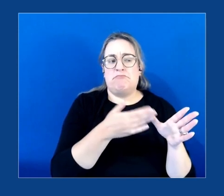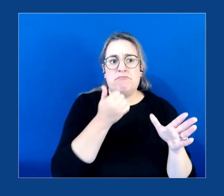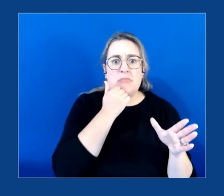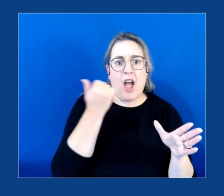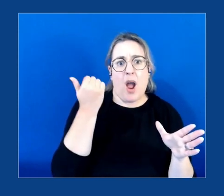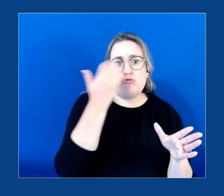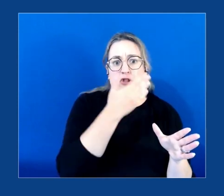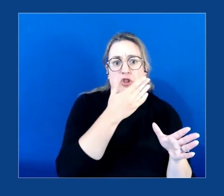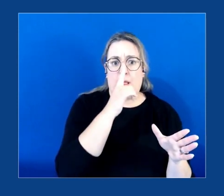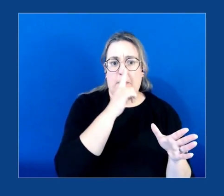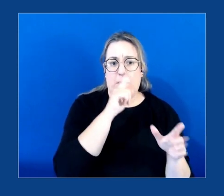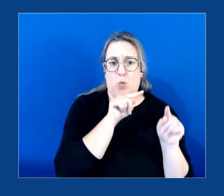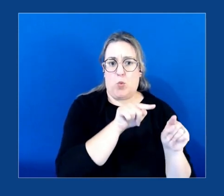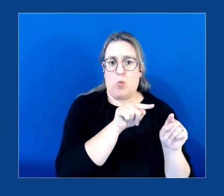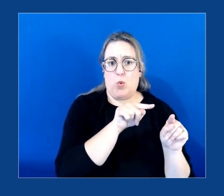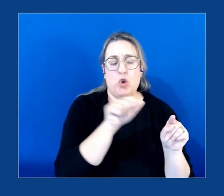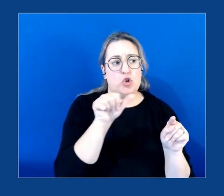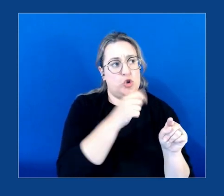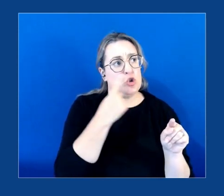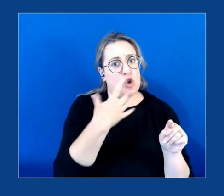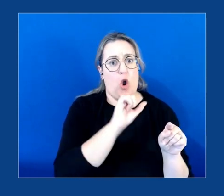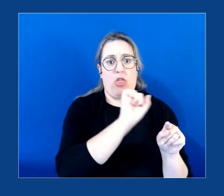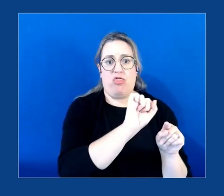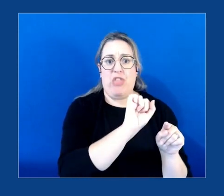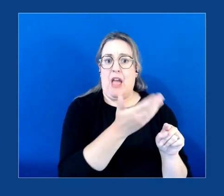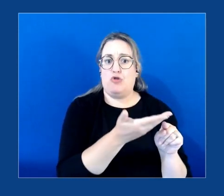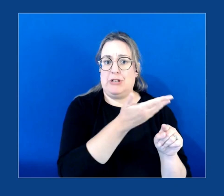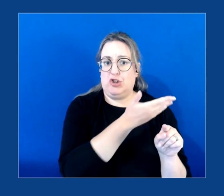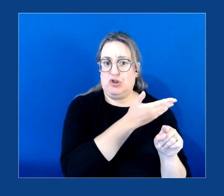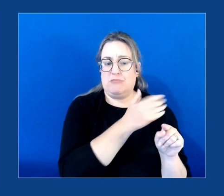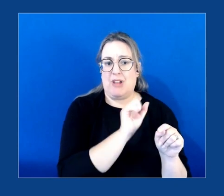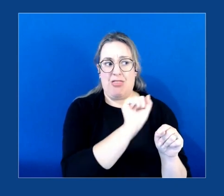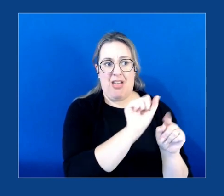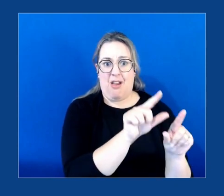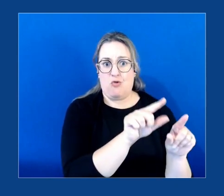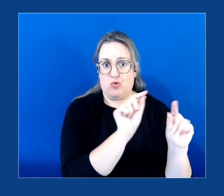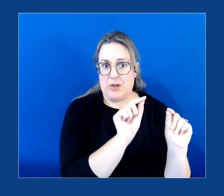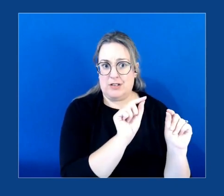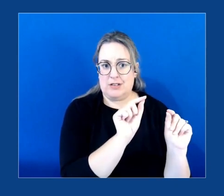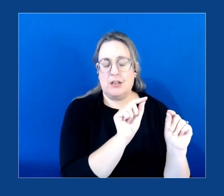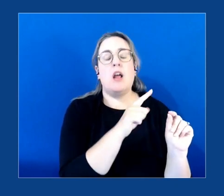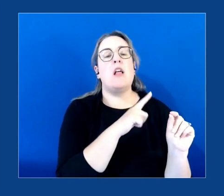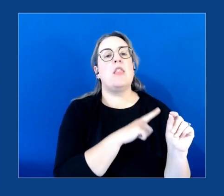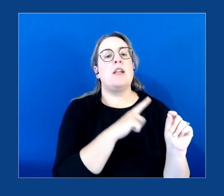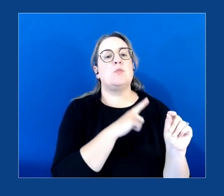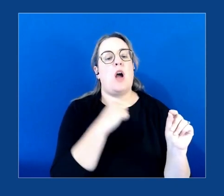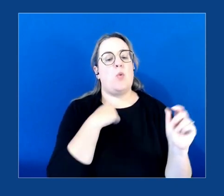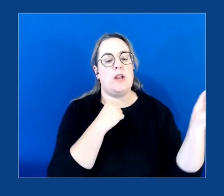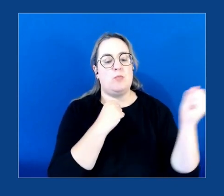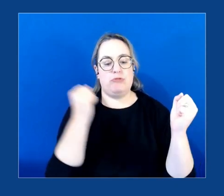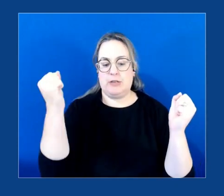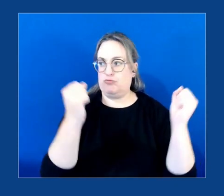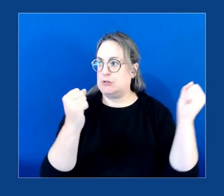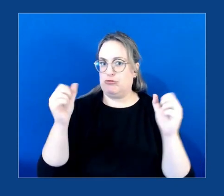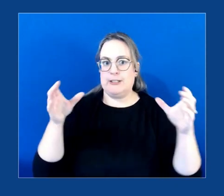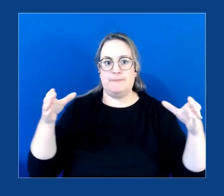traditions. So that's why we brought everybody together. And I think reflecting on it, that